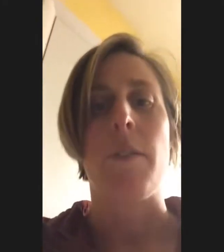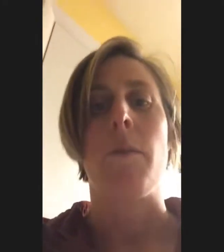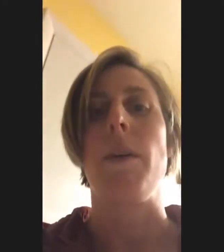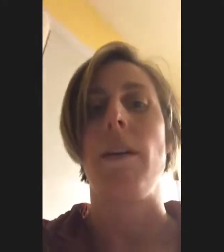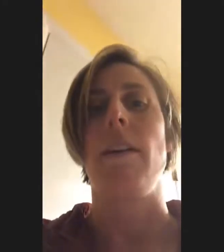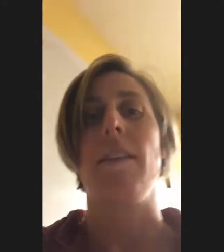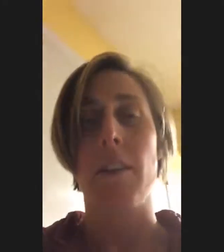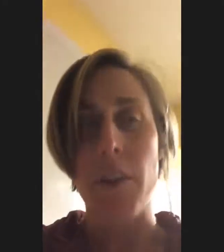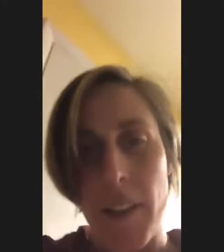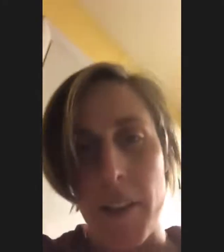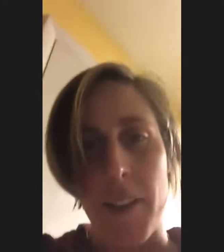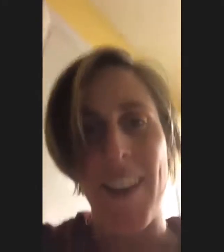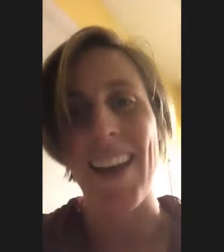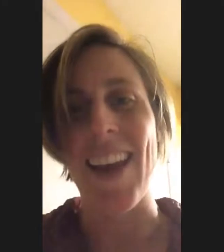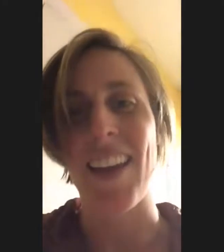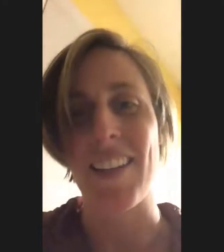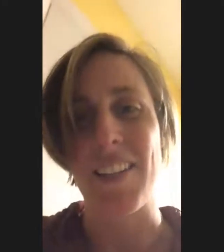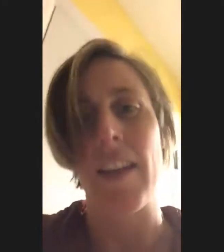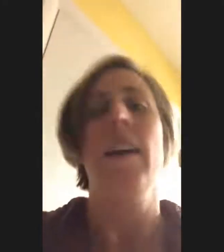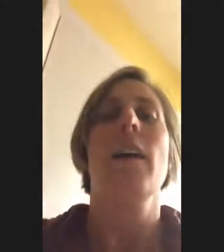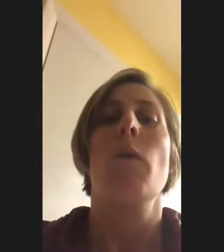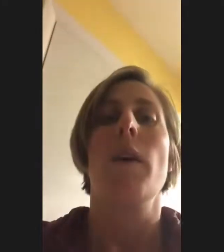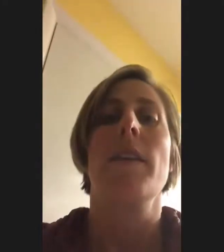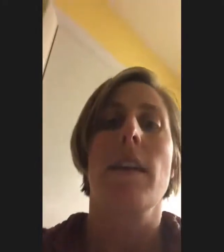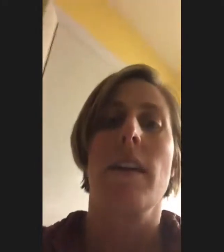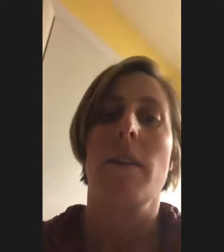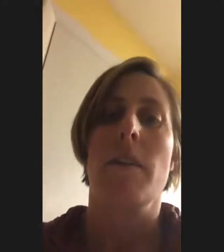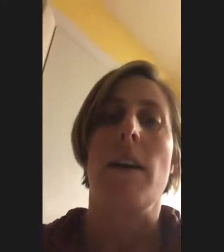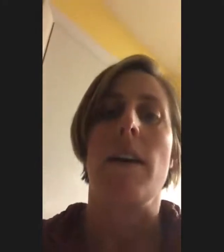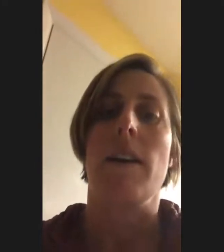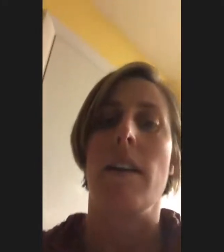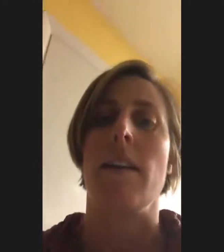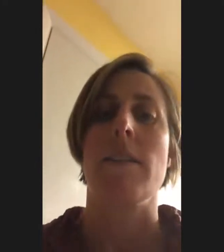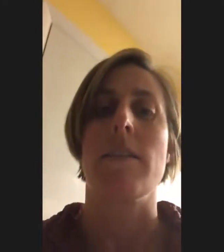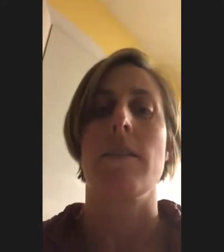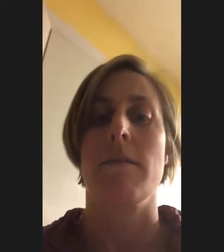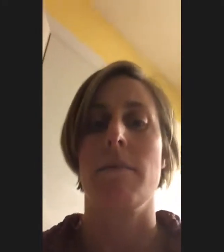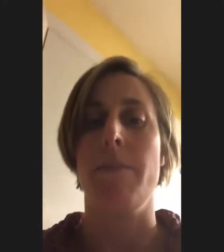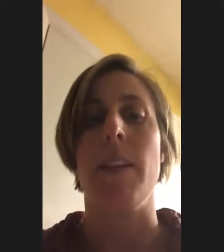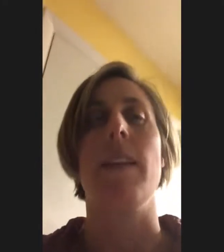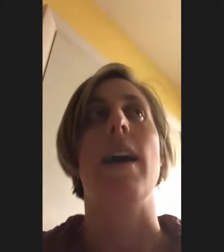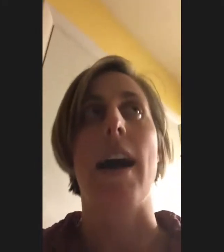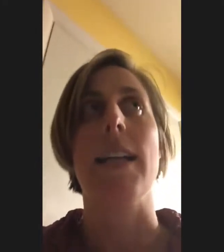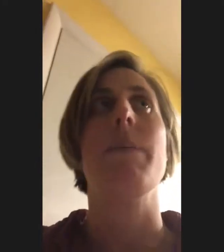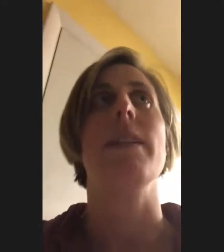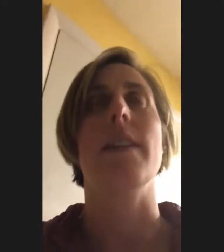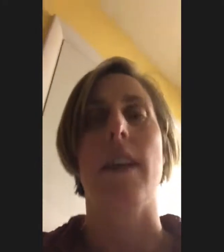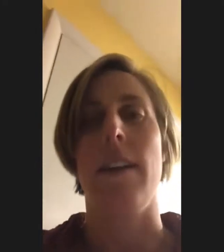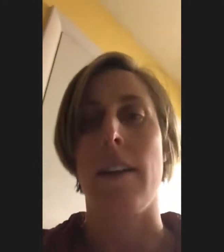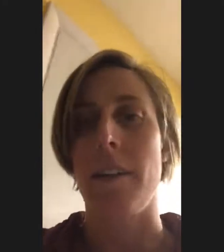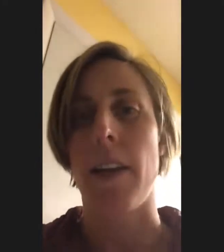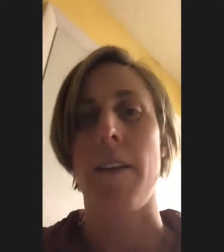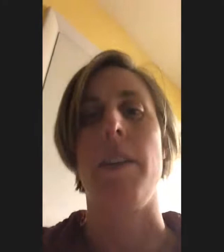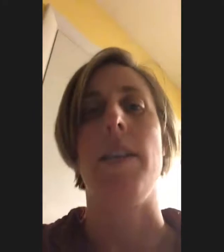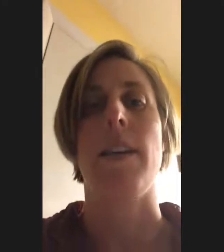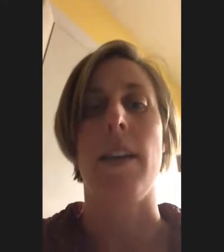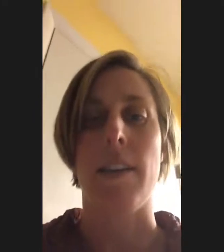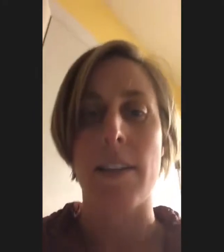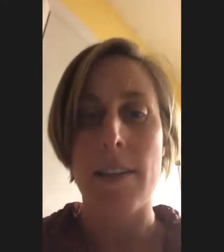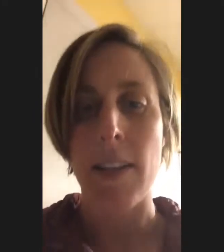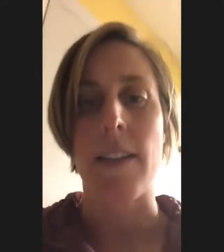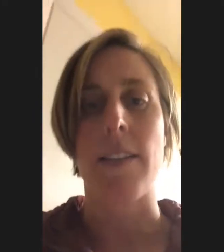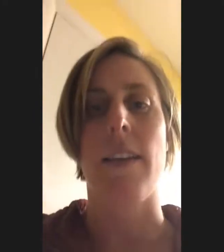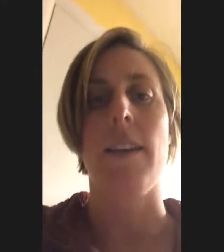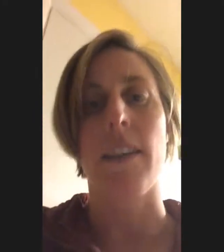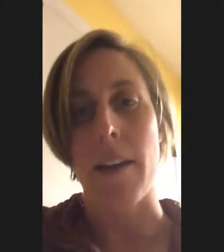county will be critical. And one thing I know that is that has been done in other counties